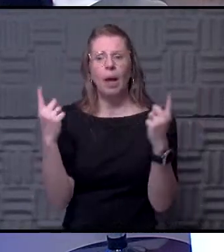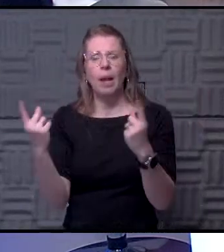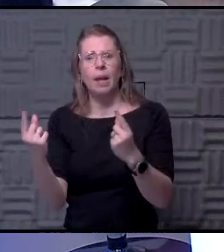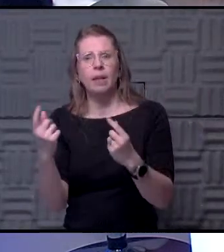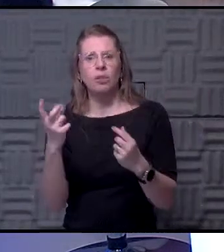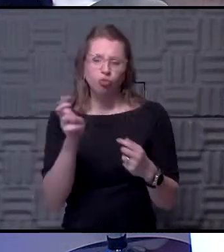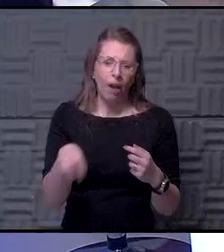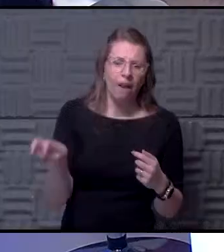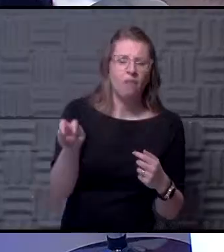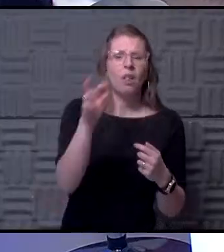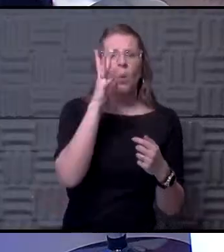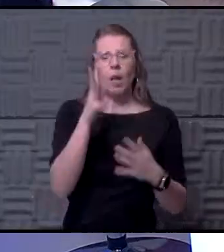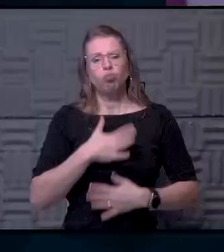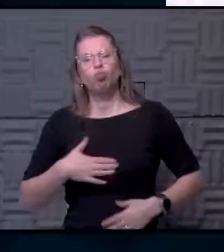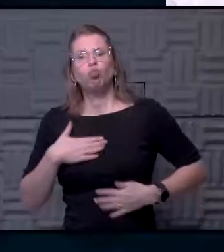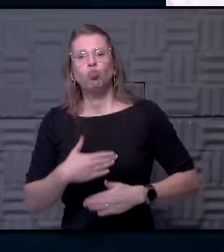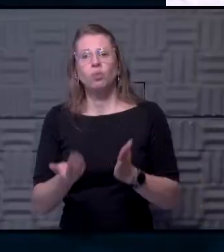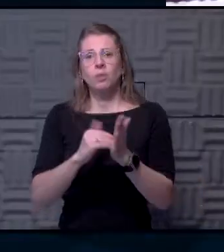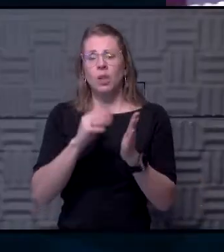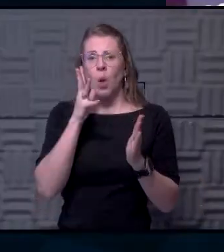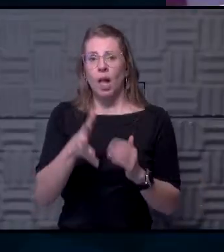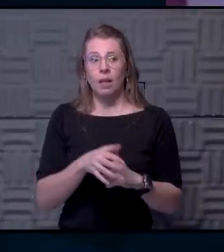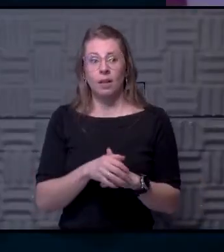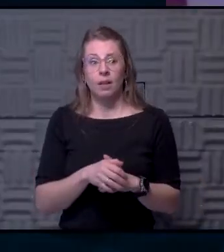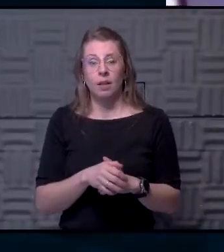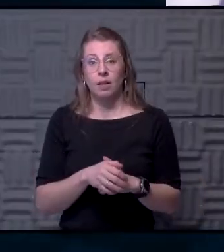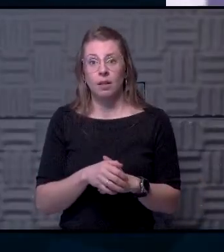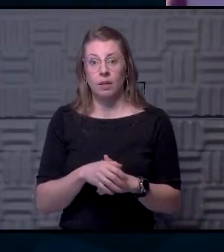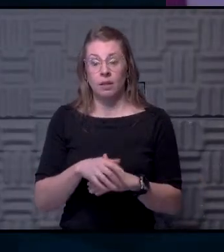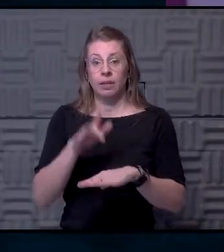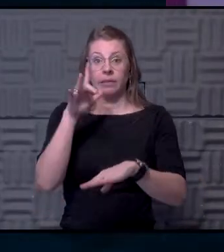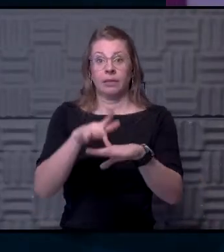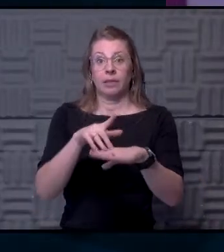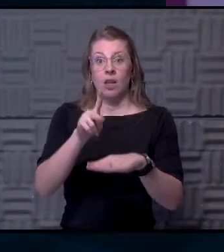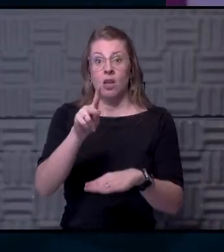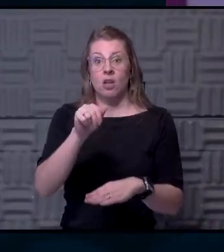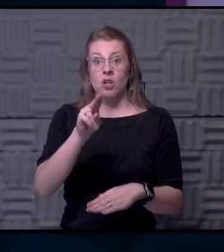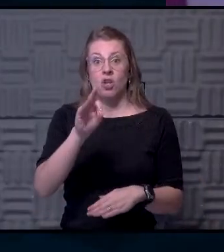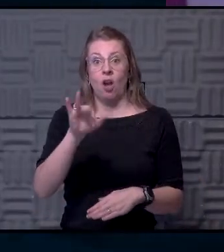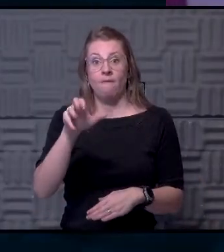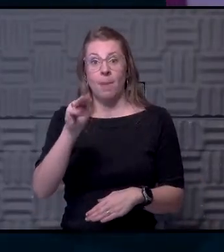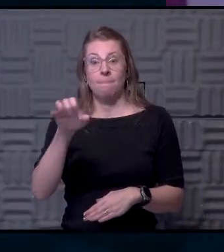to different things? All right, Norman, we're going to Coffin Stadium this summer.